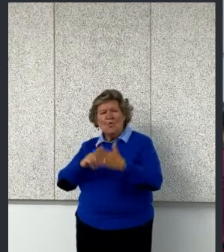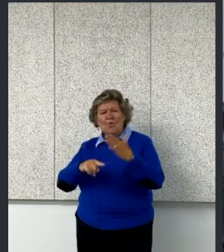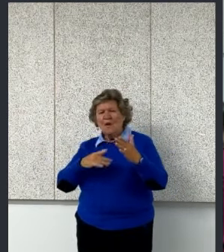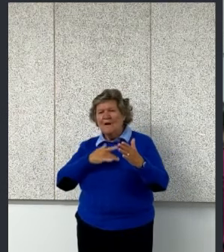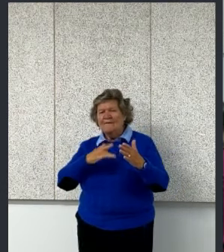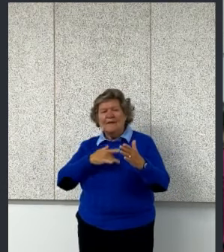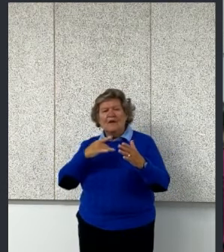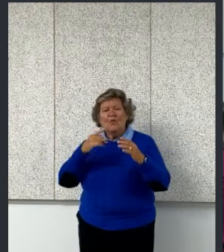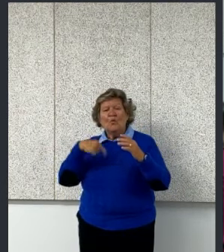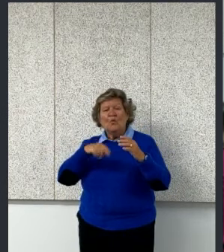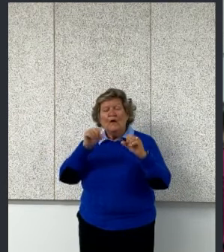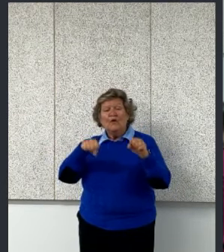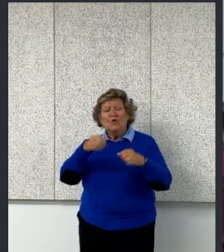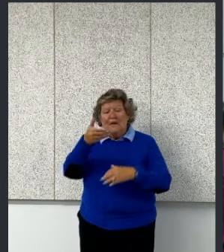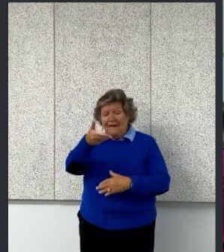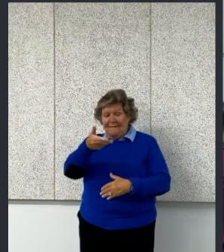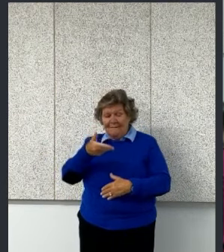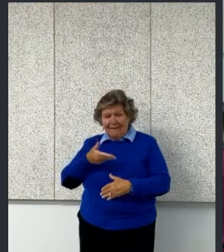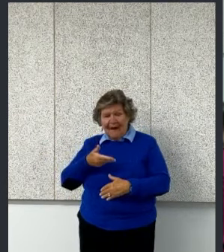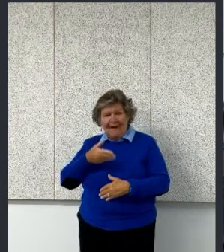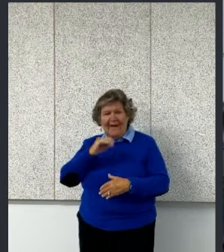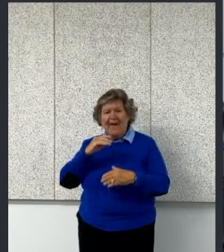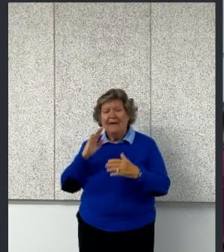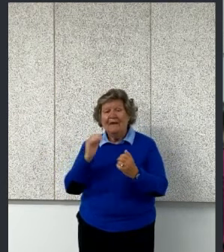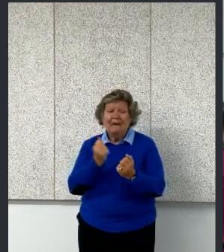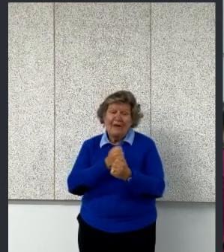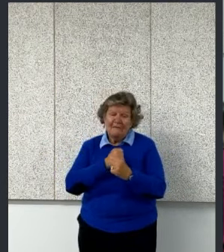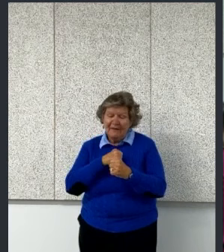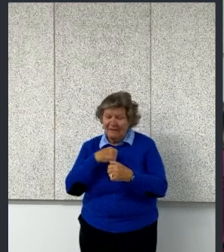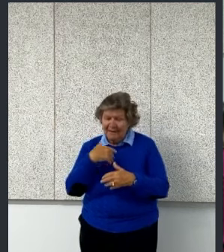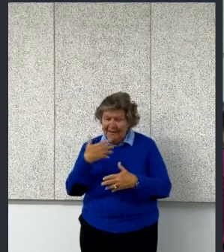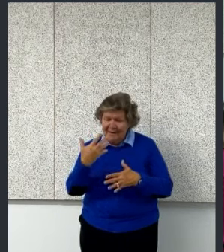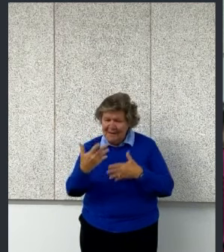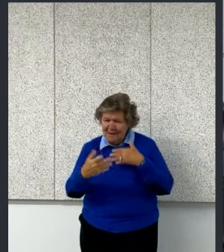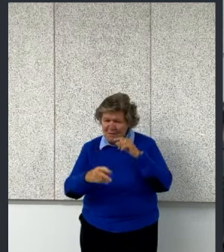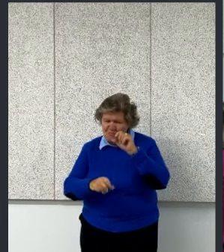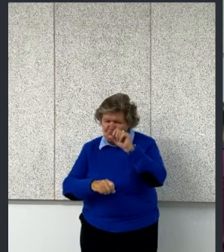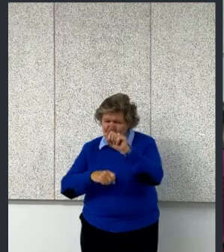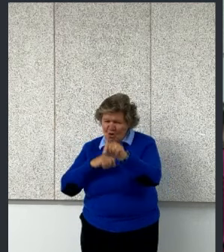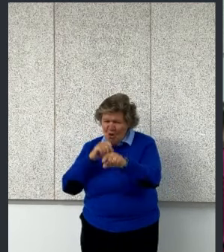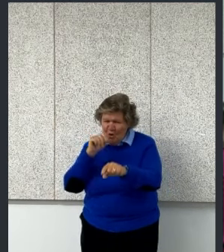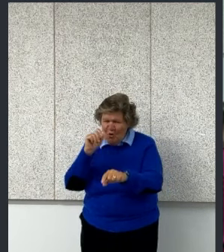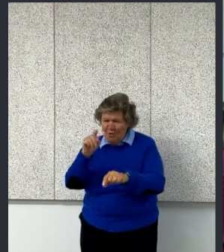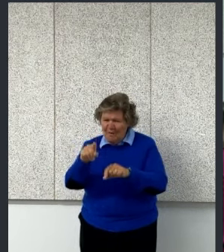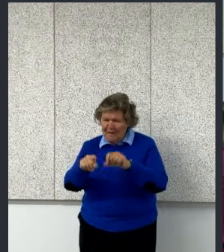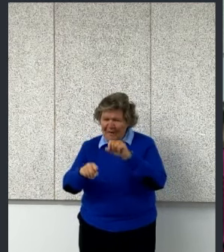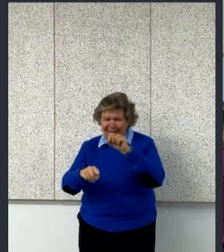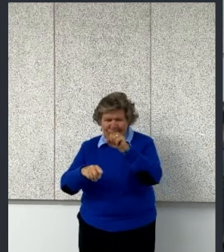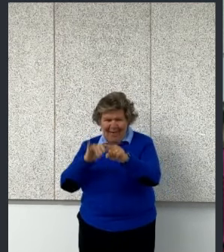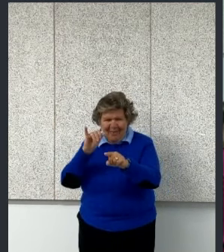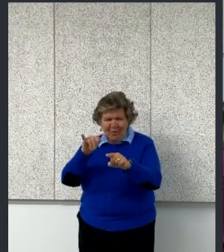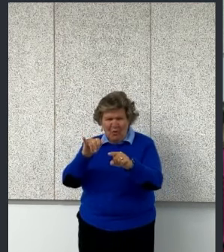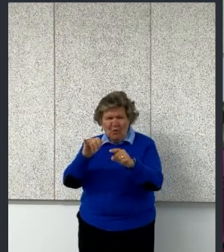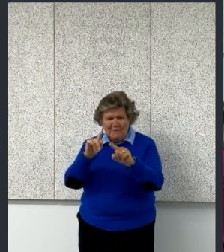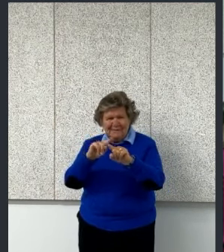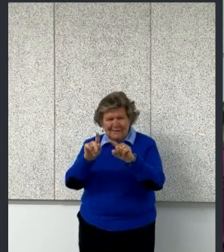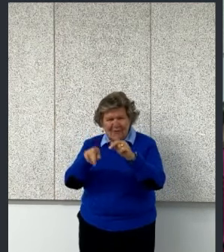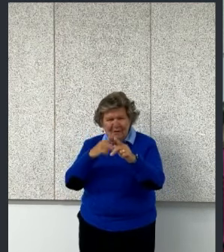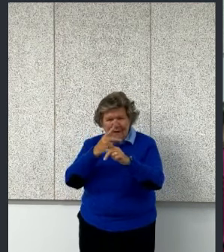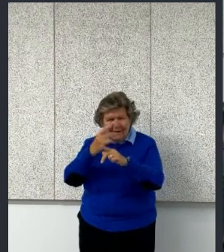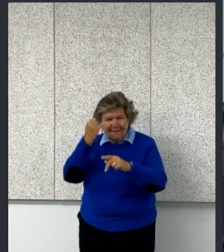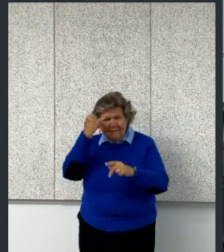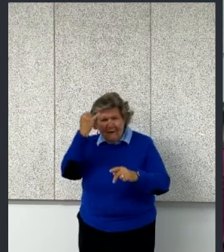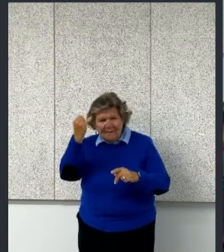to invite and lovingly probe at those frameworks and enable and